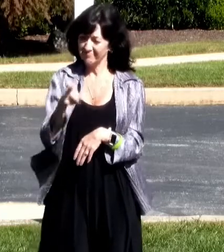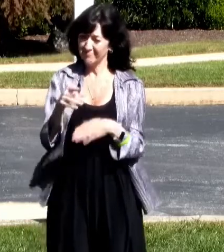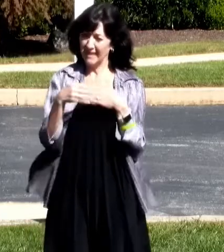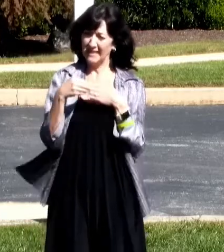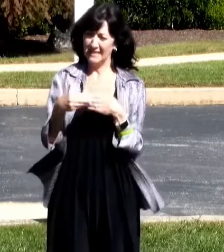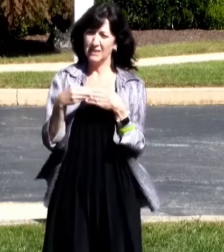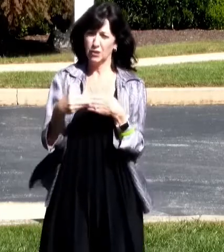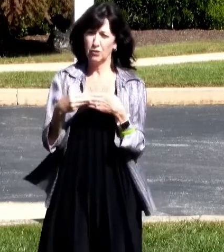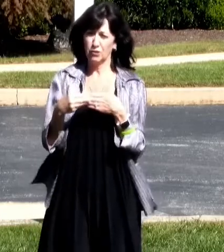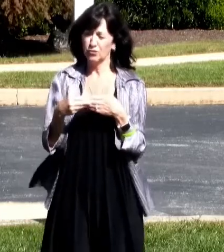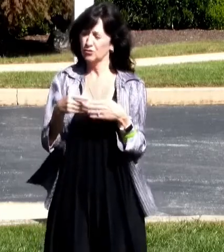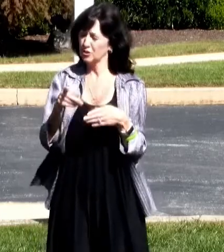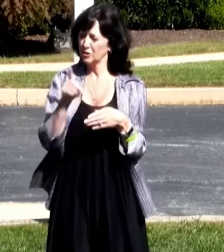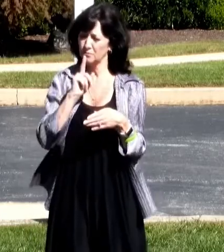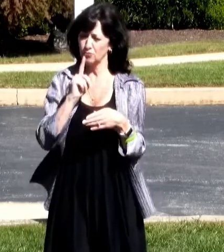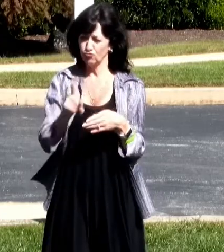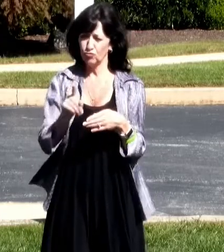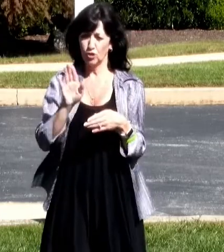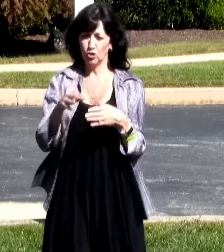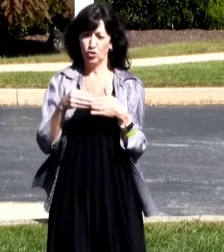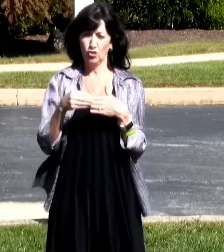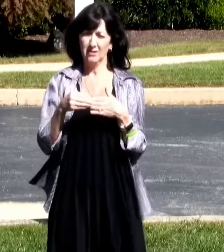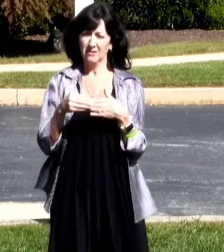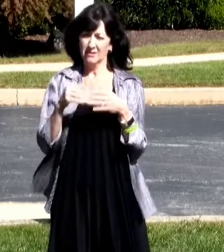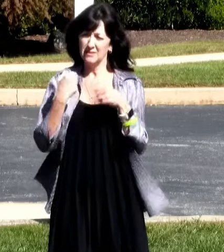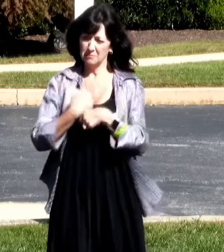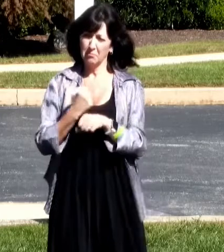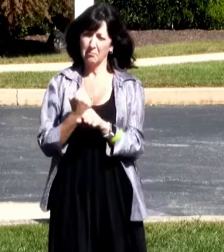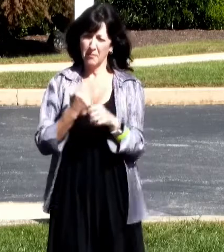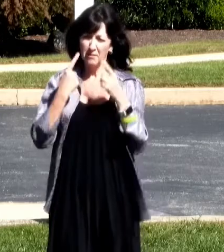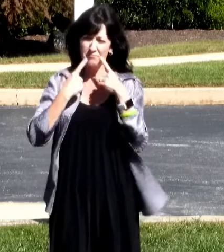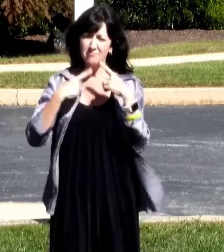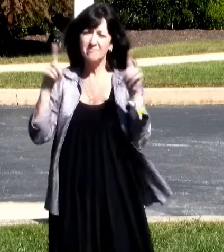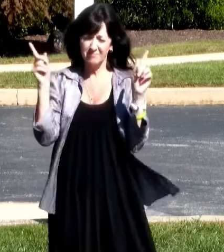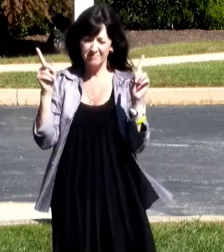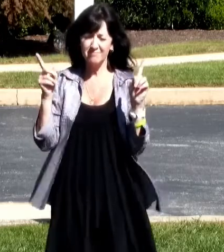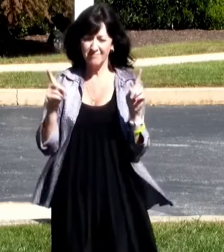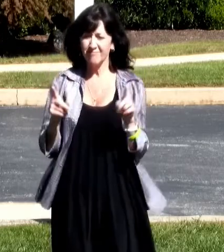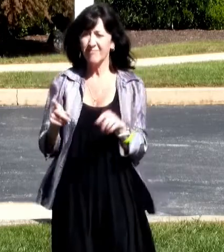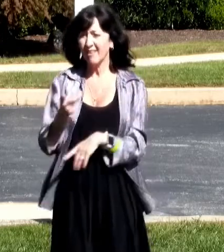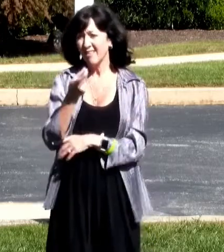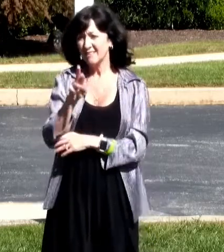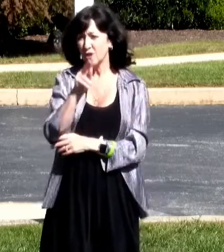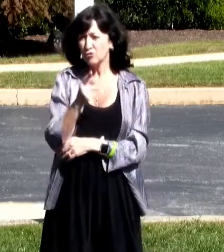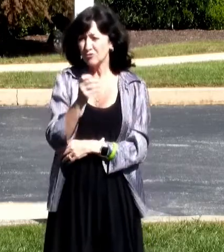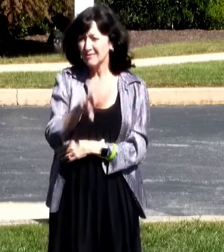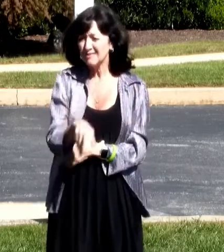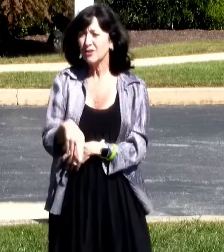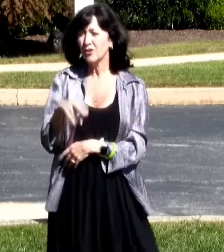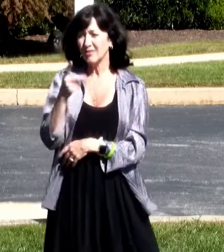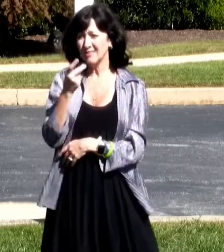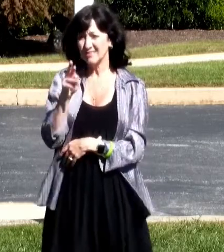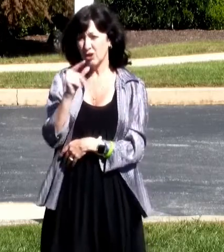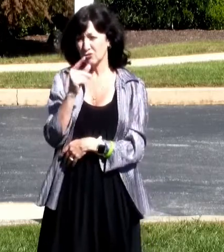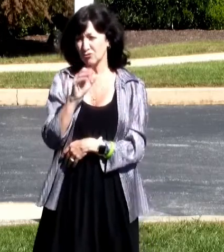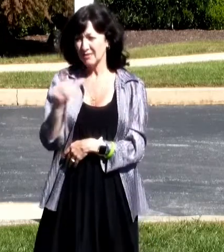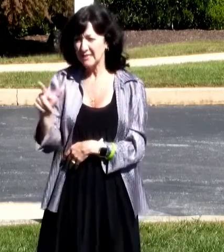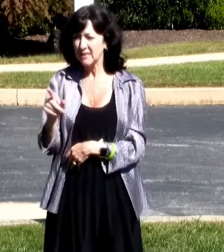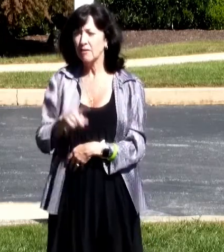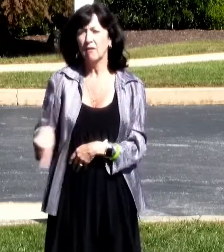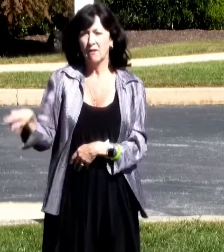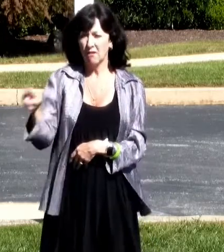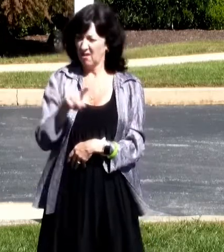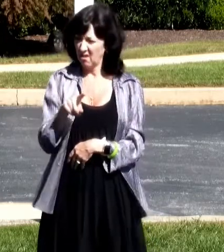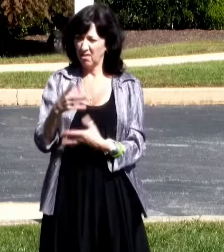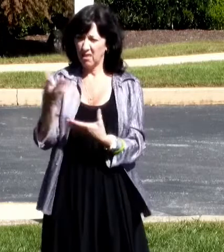And also have others from the Medical Society here, Dr. Taylor, Dr. Burdett, others who, Dr. Gill, who have been alongside us